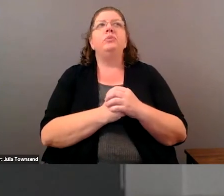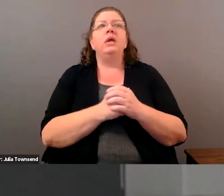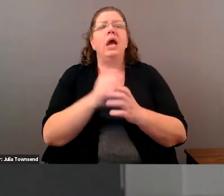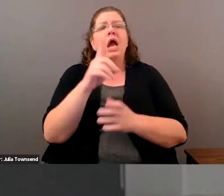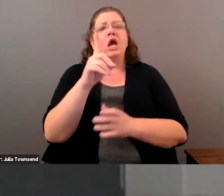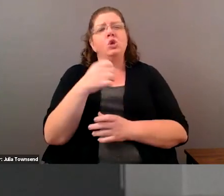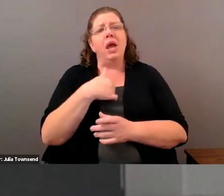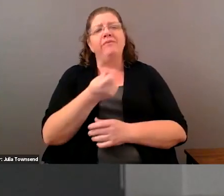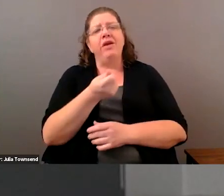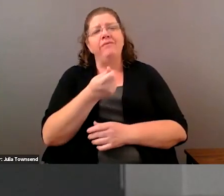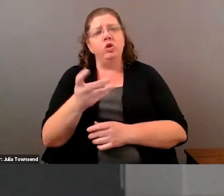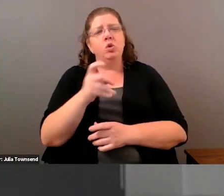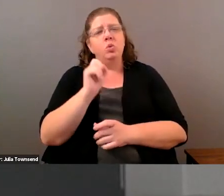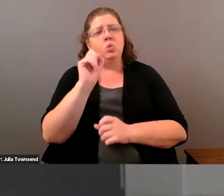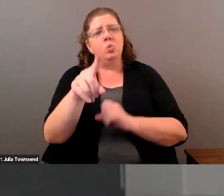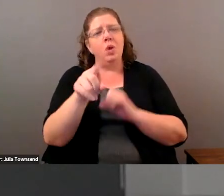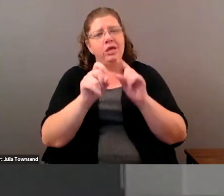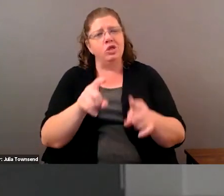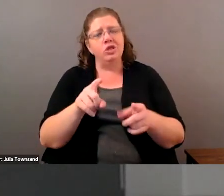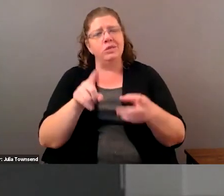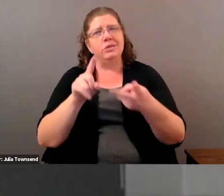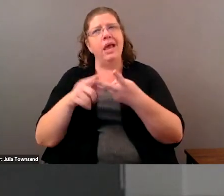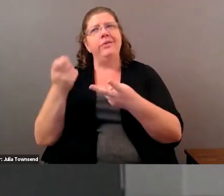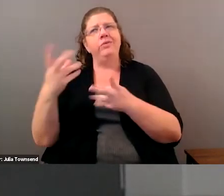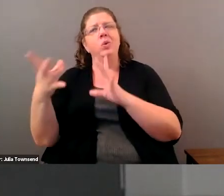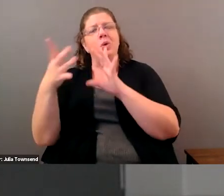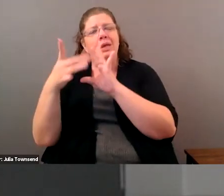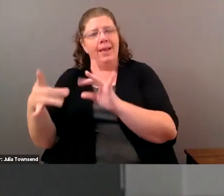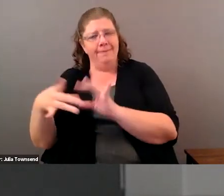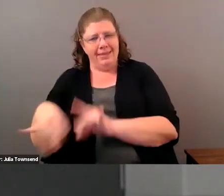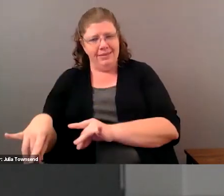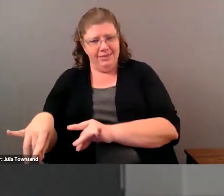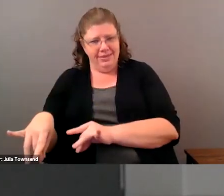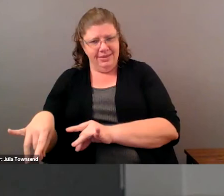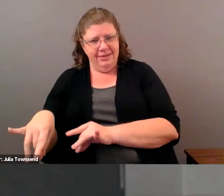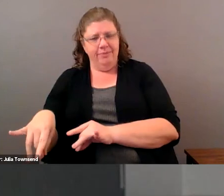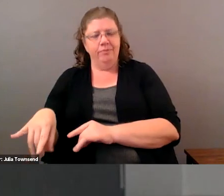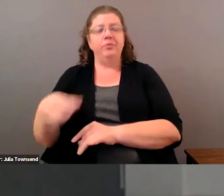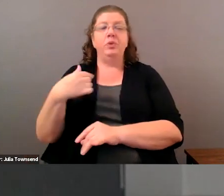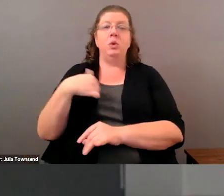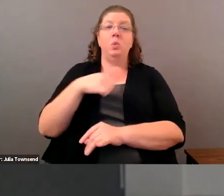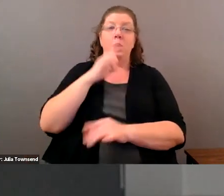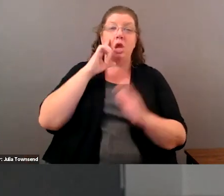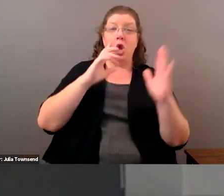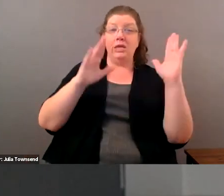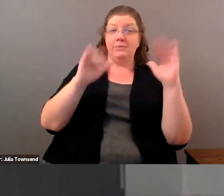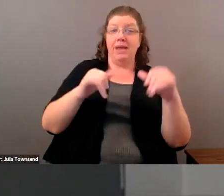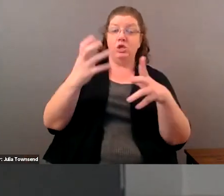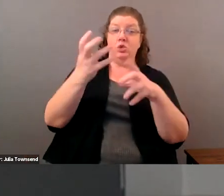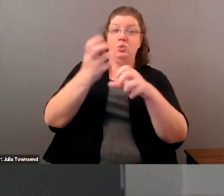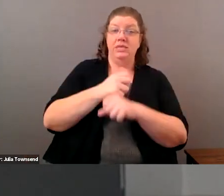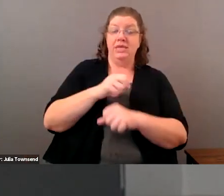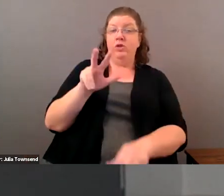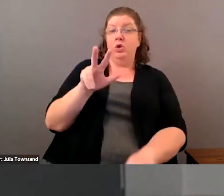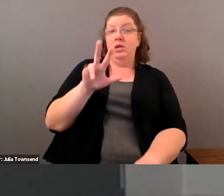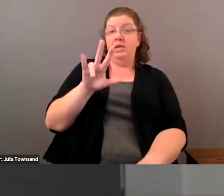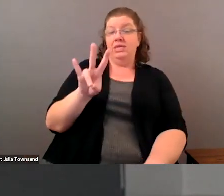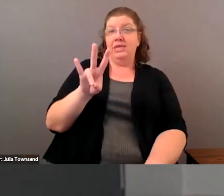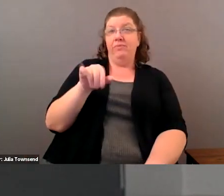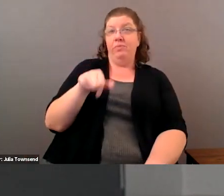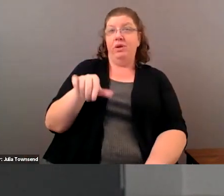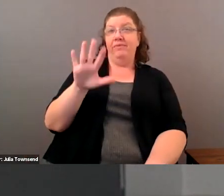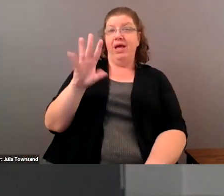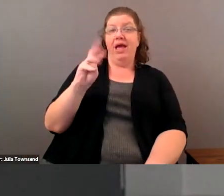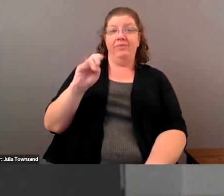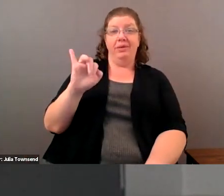few questions and a few comments. We are expecting to receive 37.5 million. This